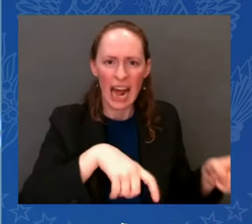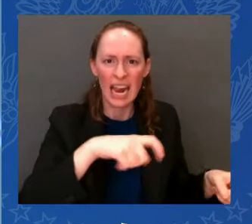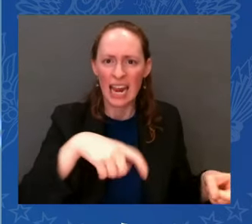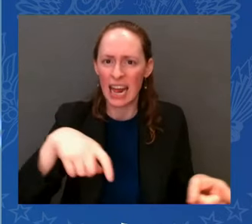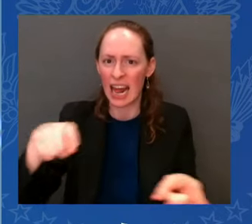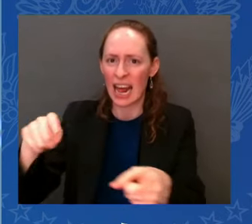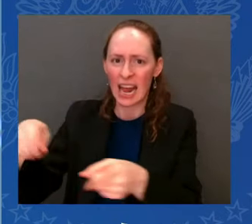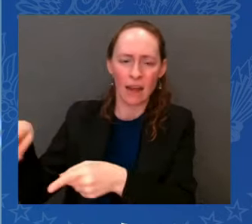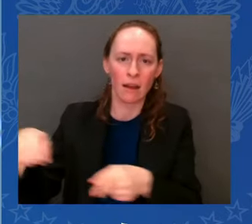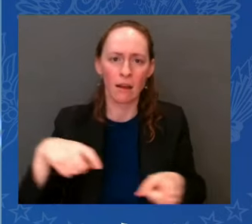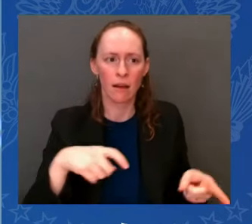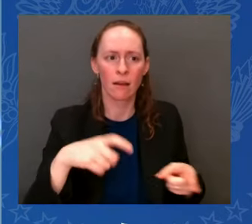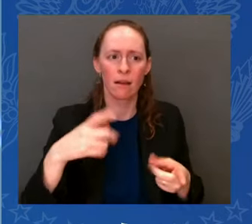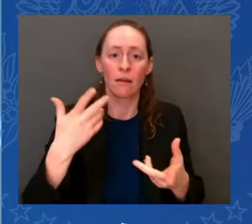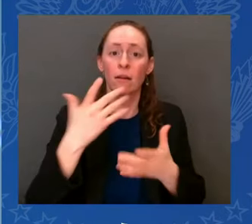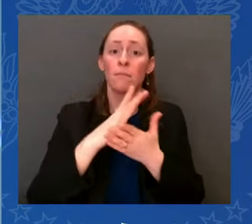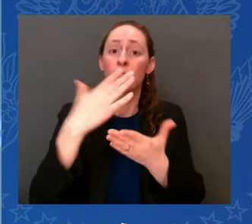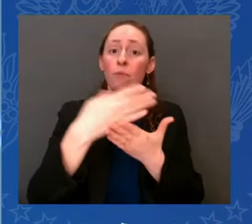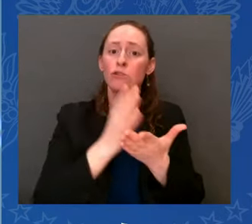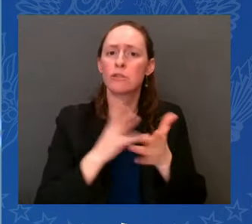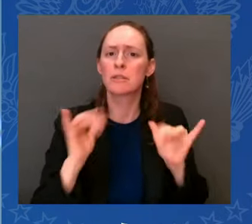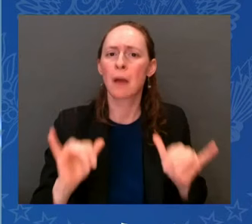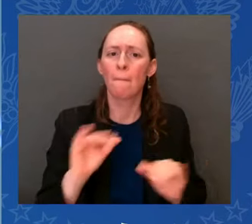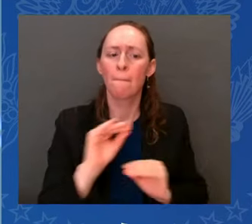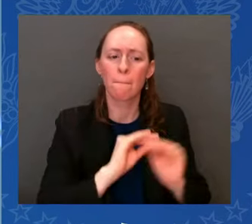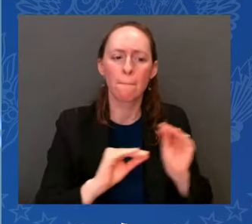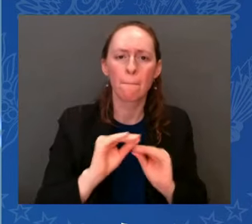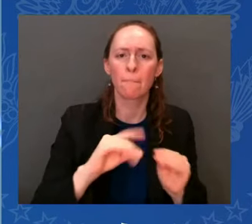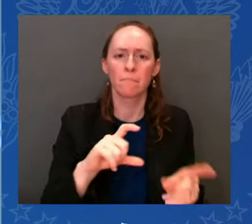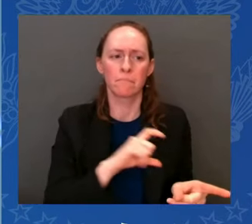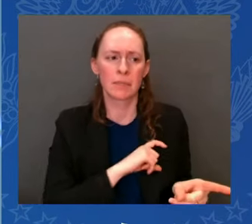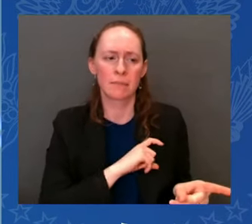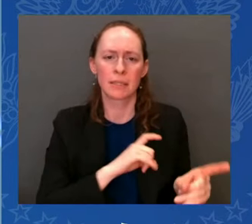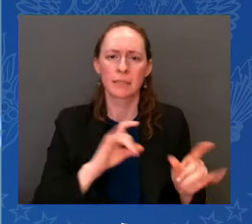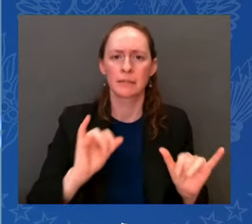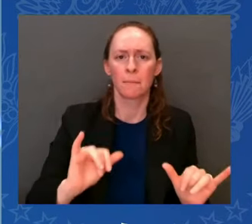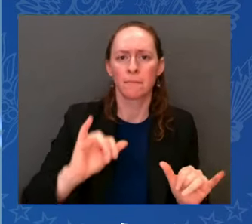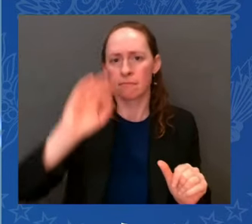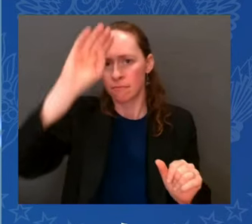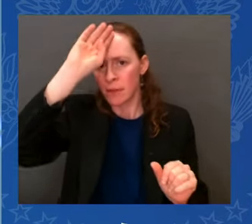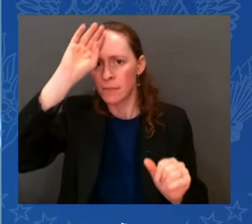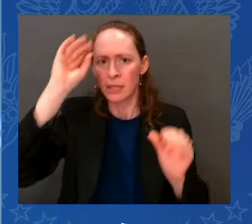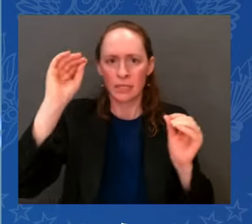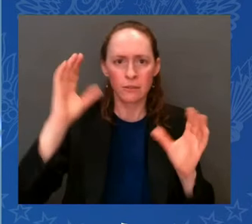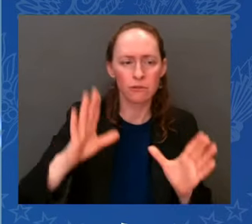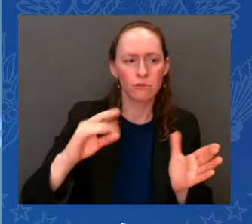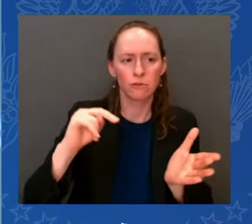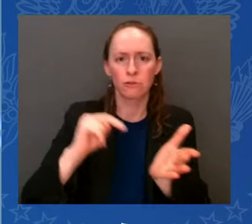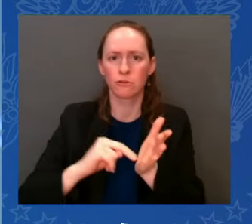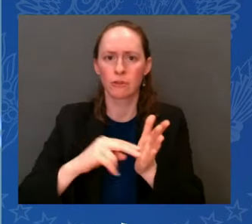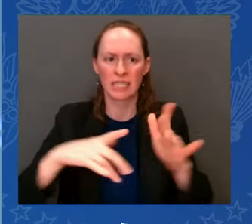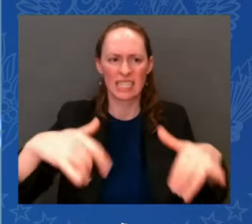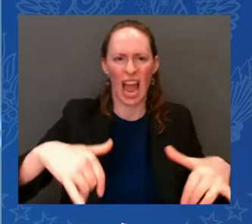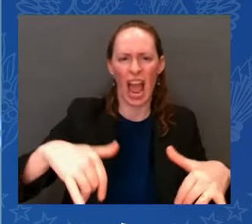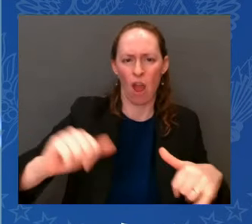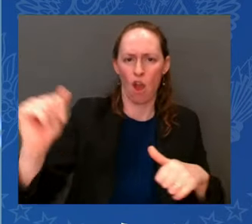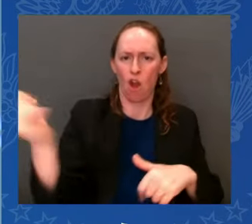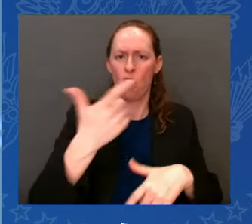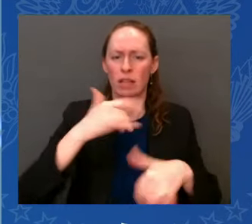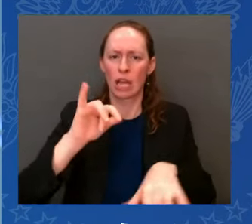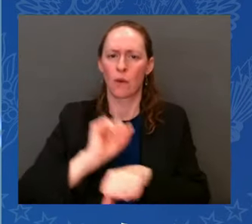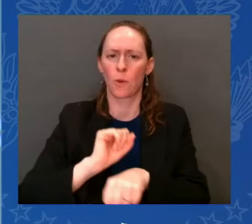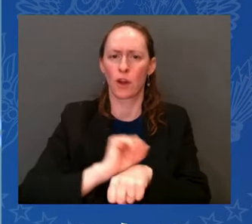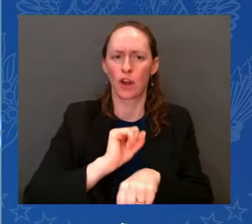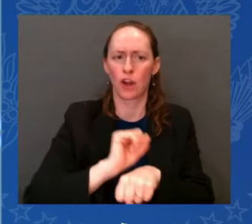beat, firefighters back in the job, teachers in the classroom, nurses in the emergency rooms. And it worked. Since then, because of